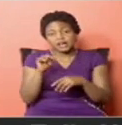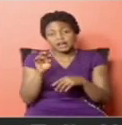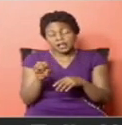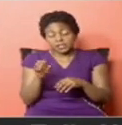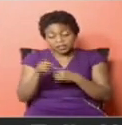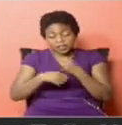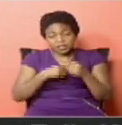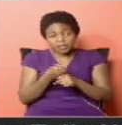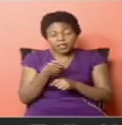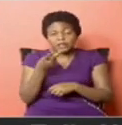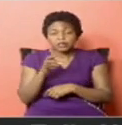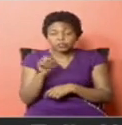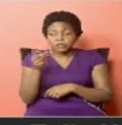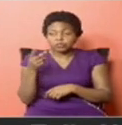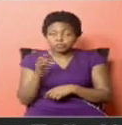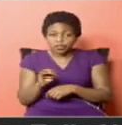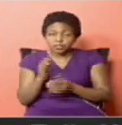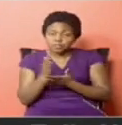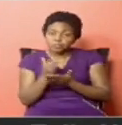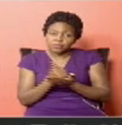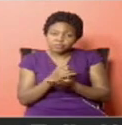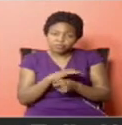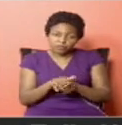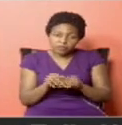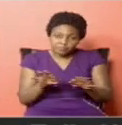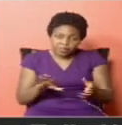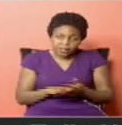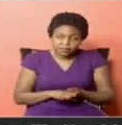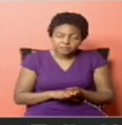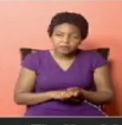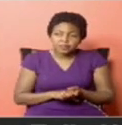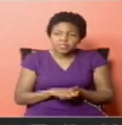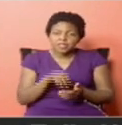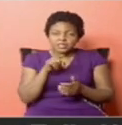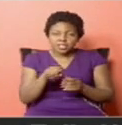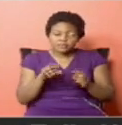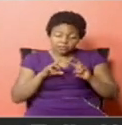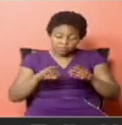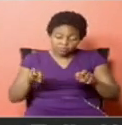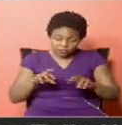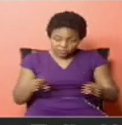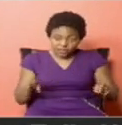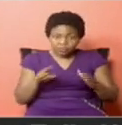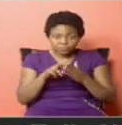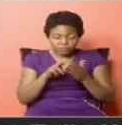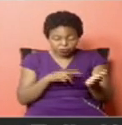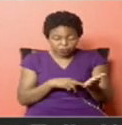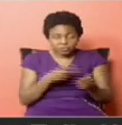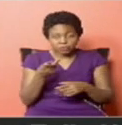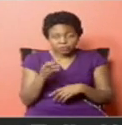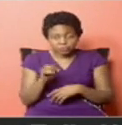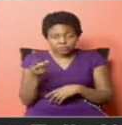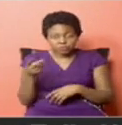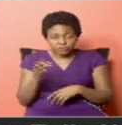due to COVID-19. This is in accordance with the International Growth Center report 2020. The national